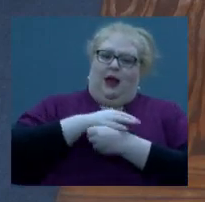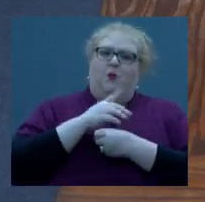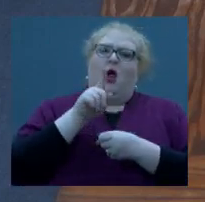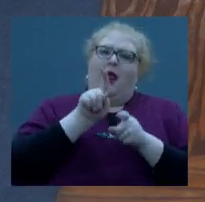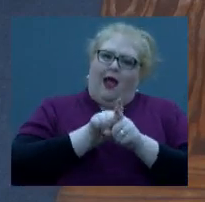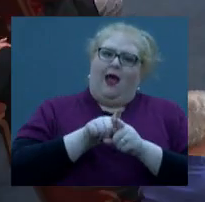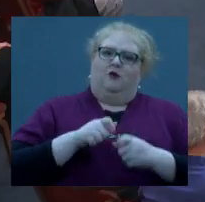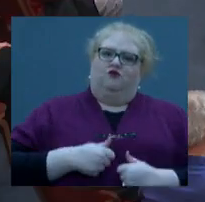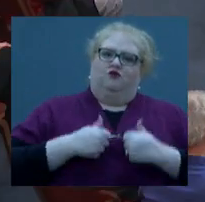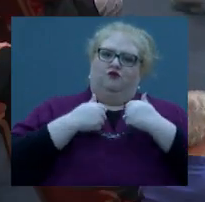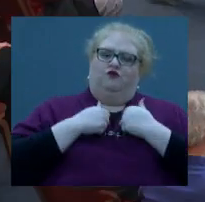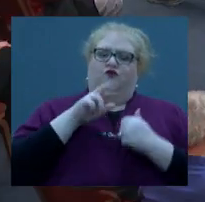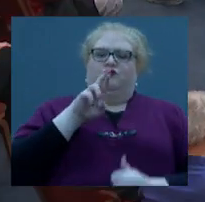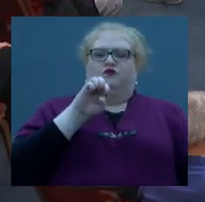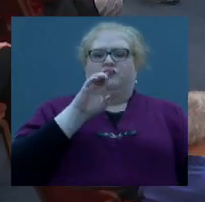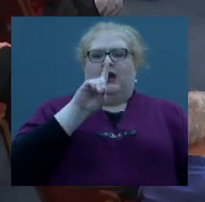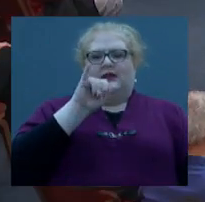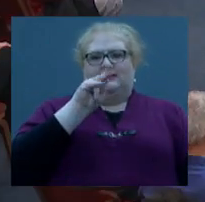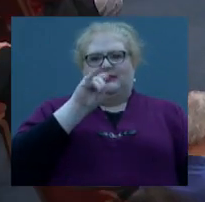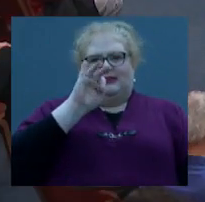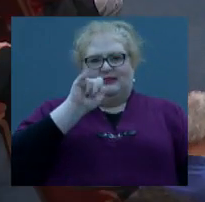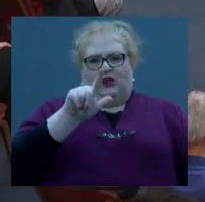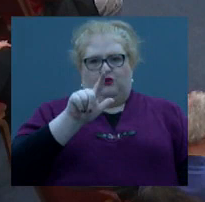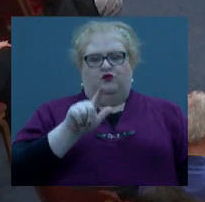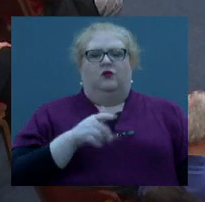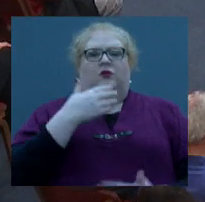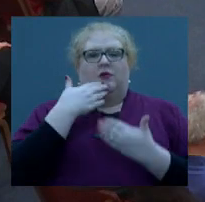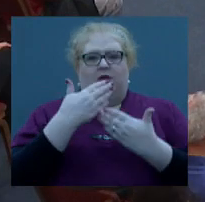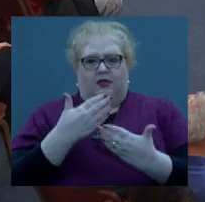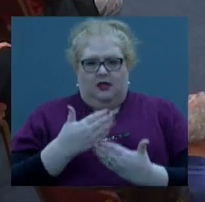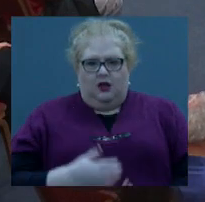you. Thank you. Jennifer McClellan.